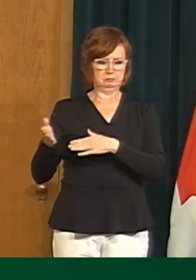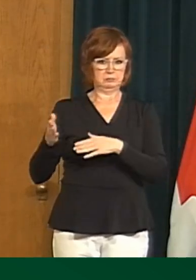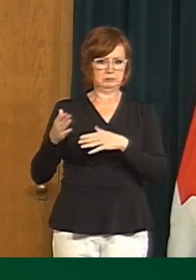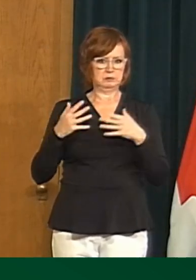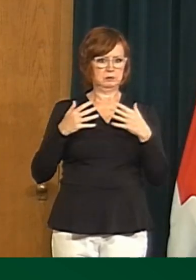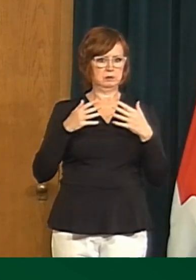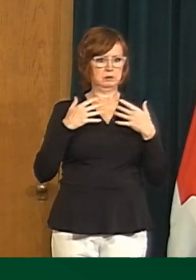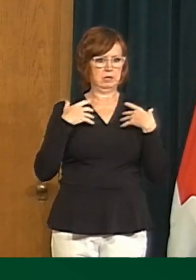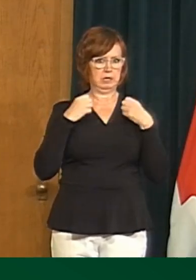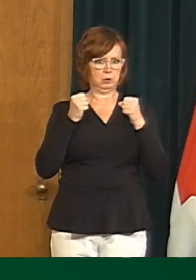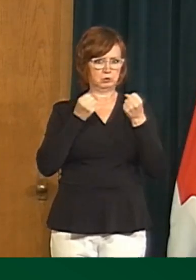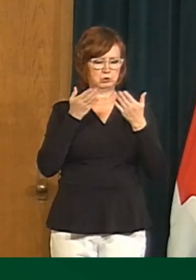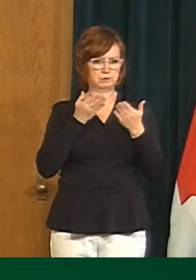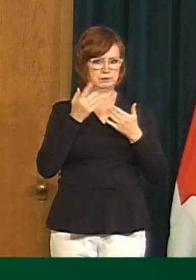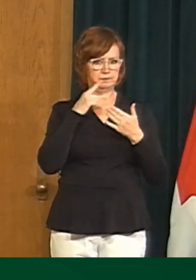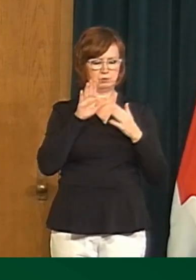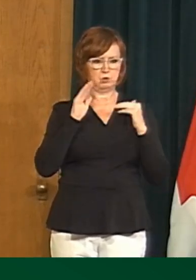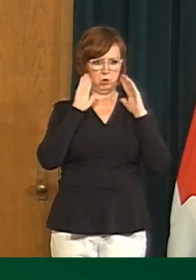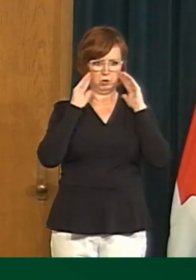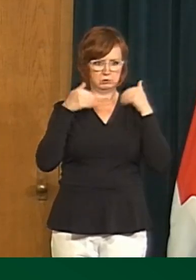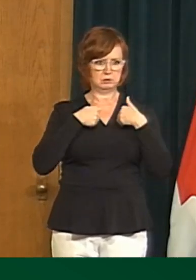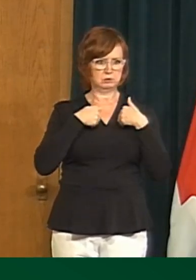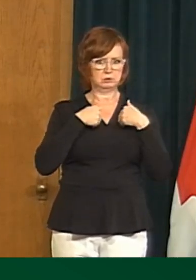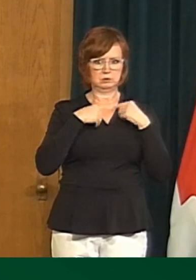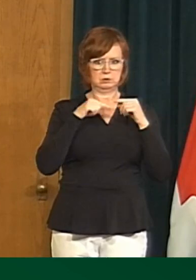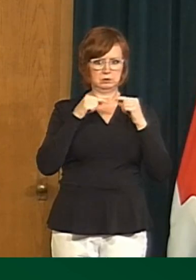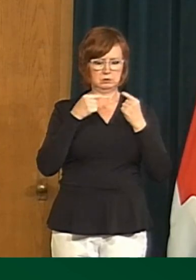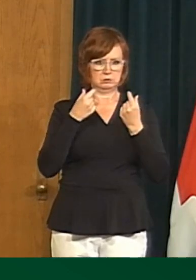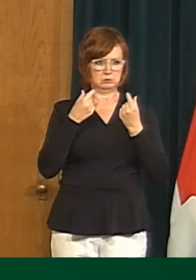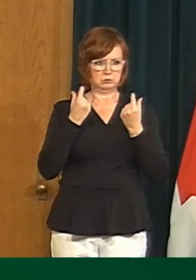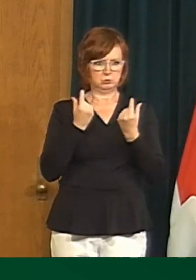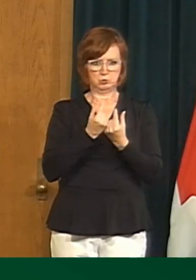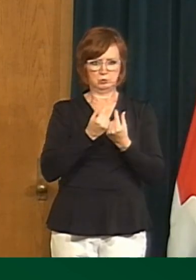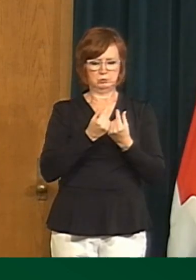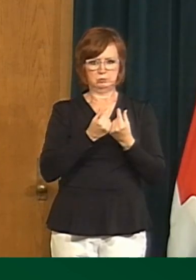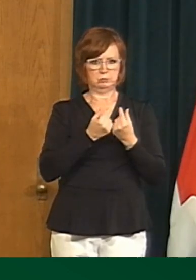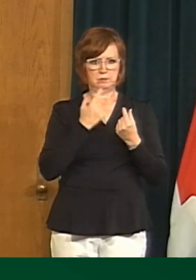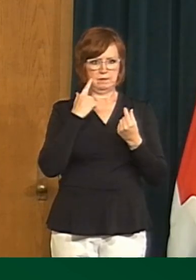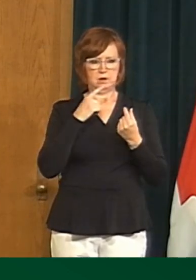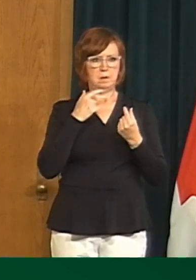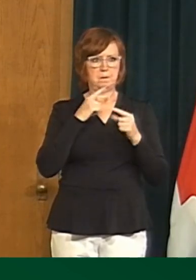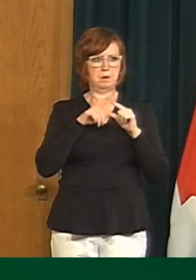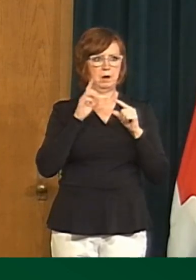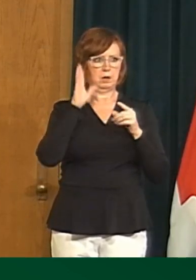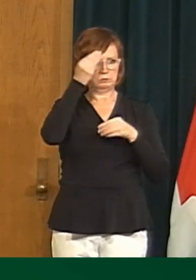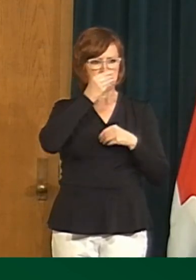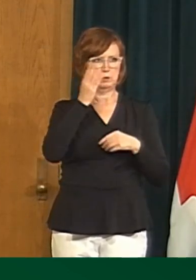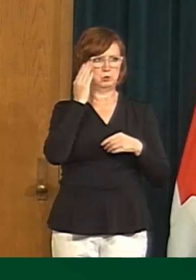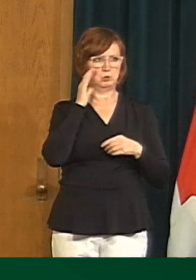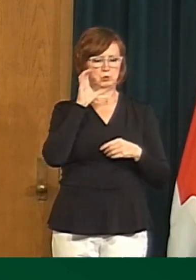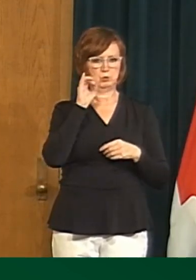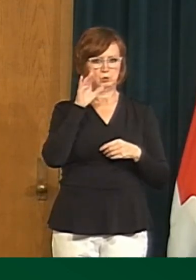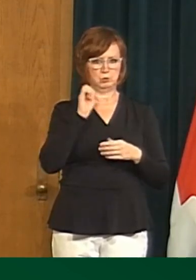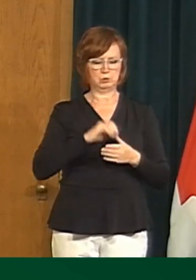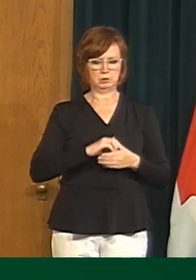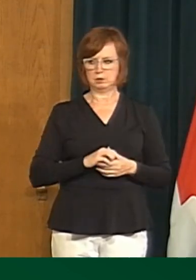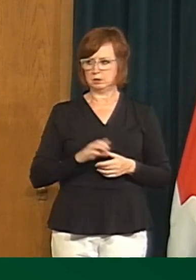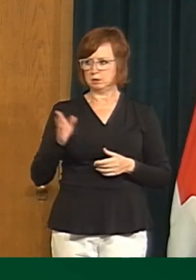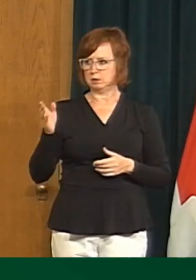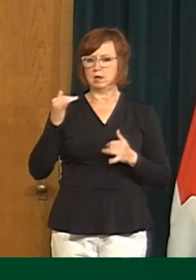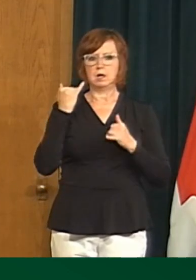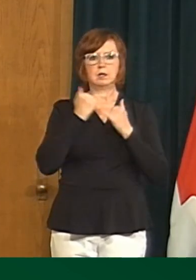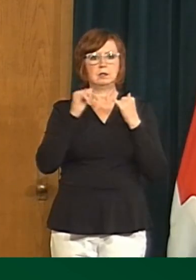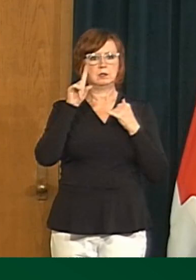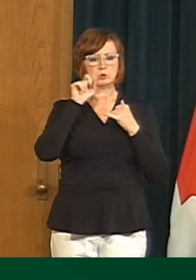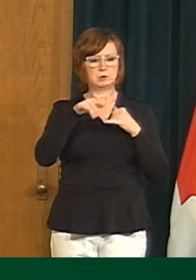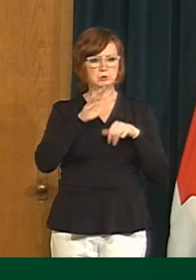healthcare services that are being offered, but we can follow up and provide you with some clarification on that, Cole. And we'll take our